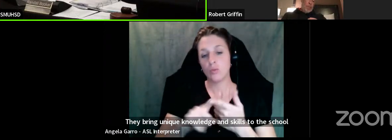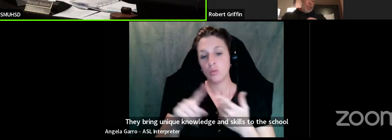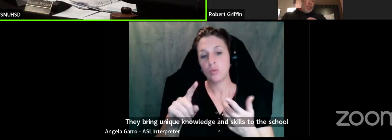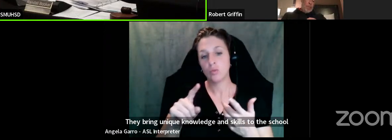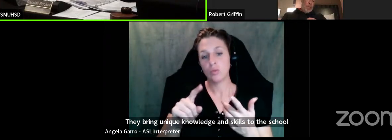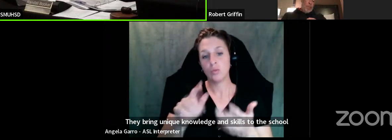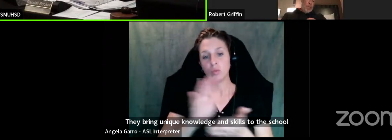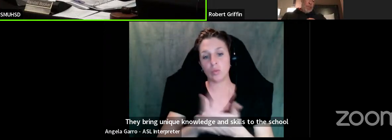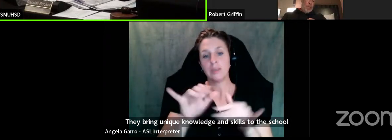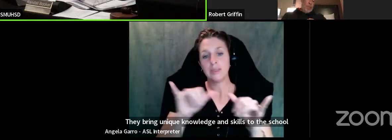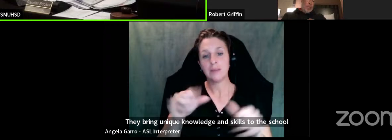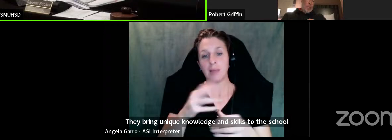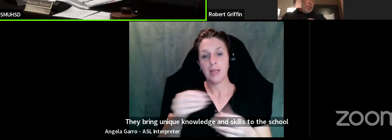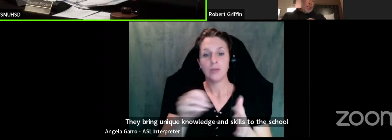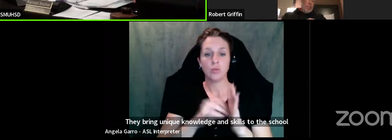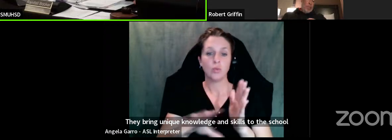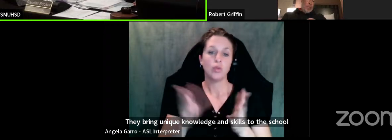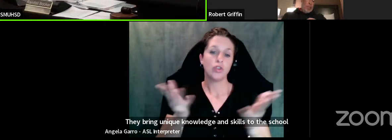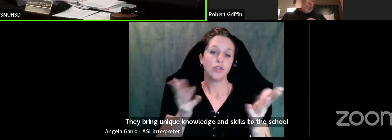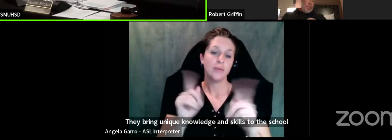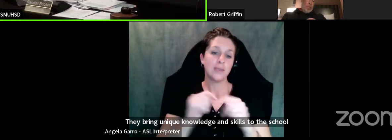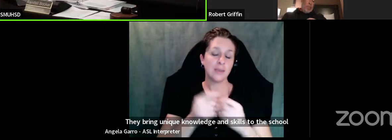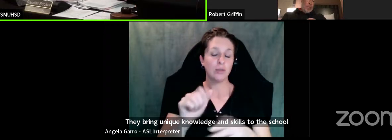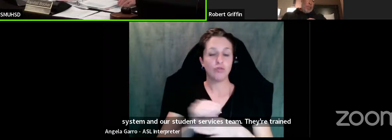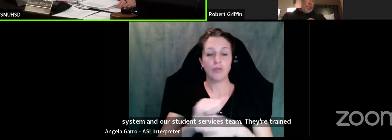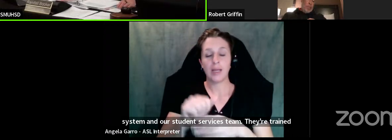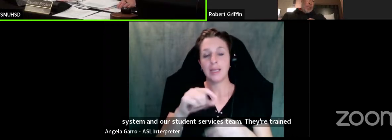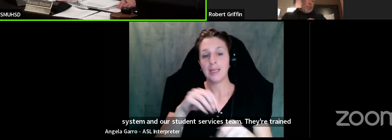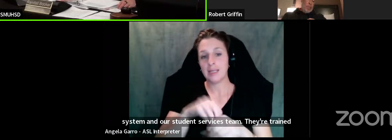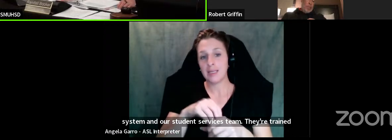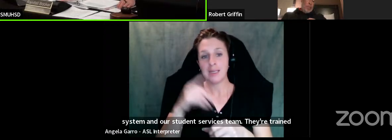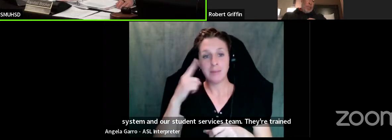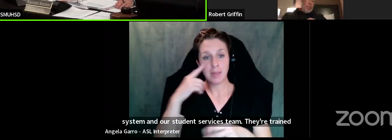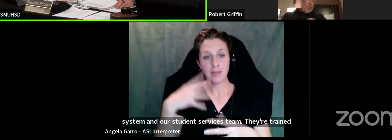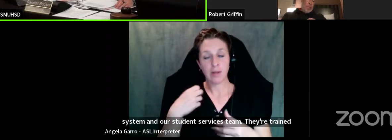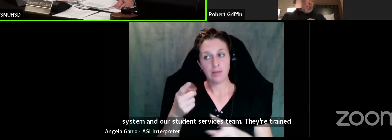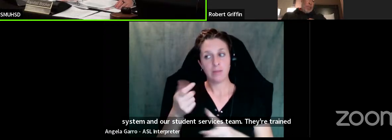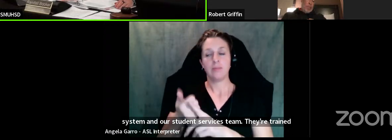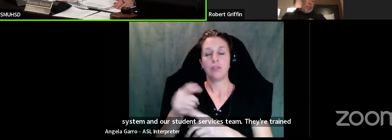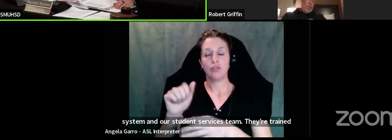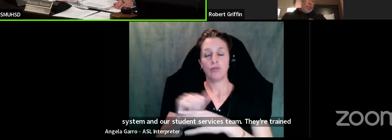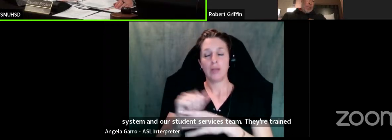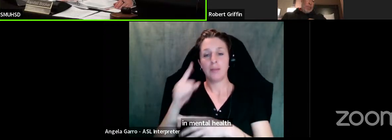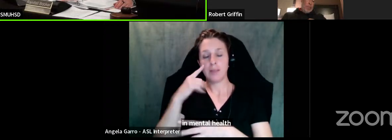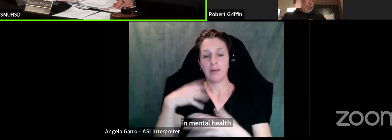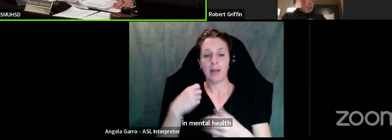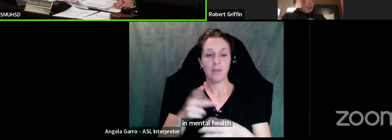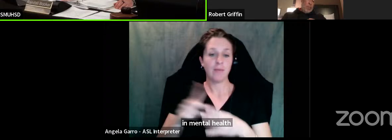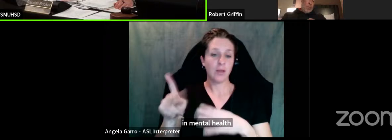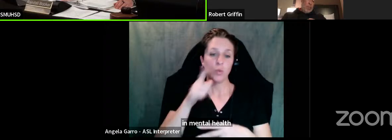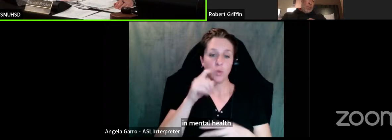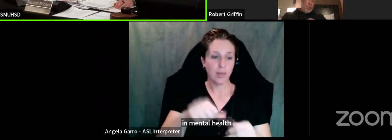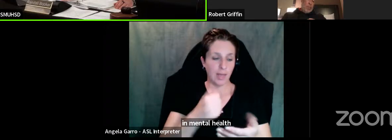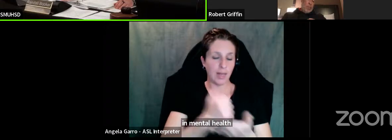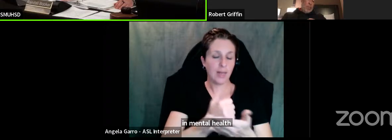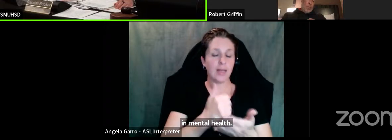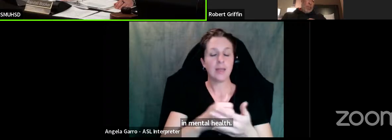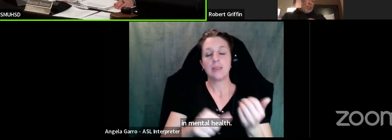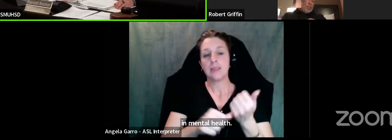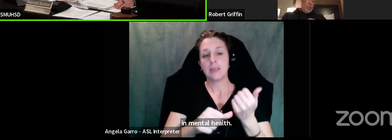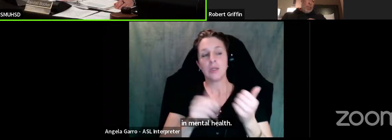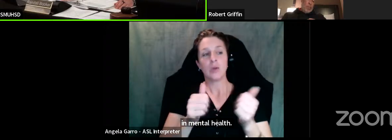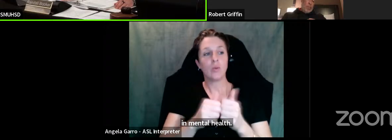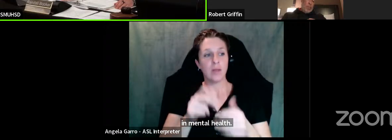services team. They're trained in mental health. They're trained mental health professionals who can assist with mental health concerns,